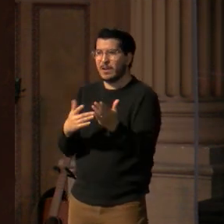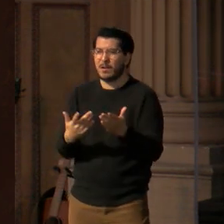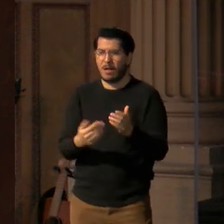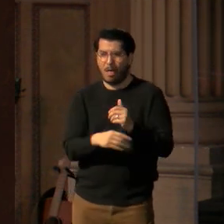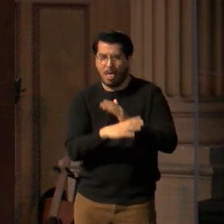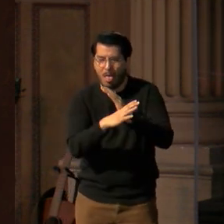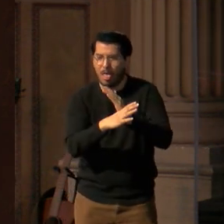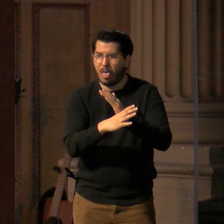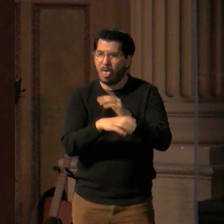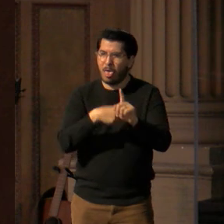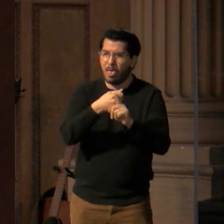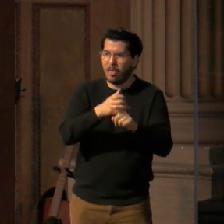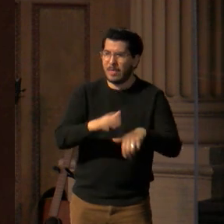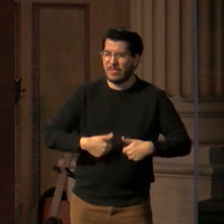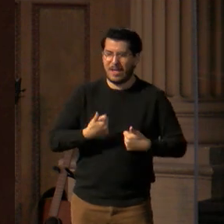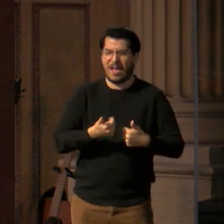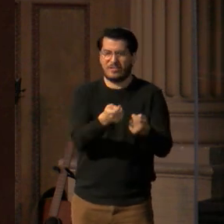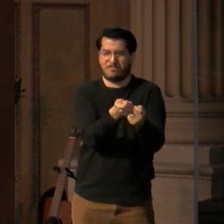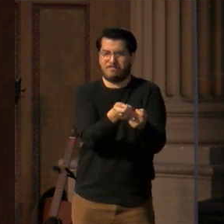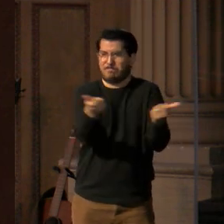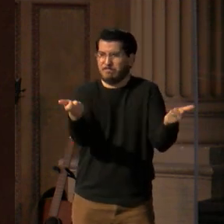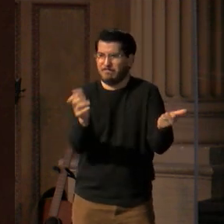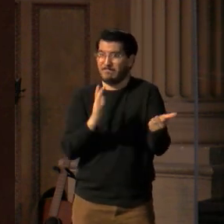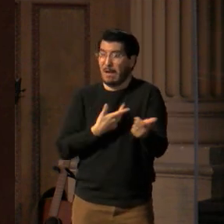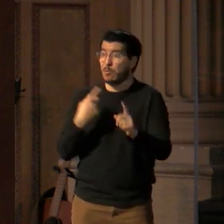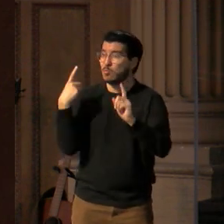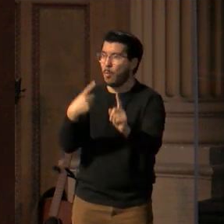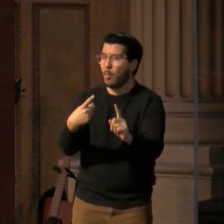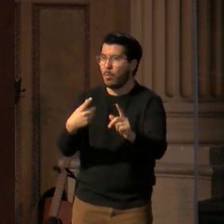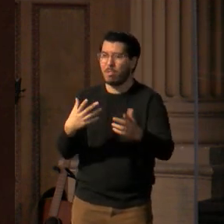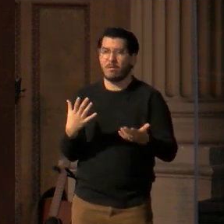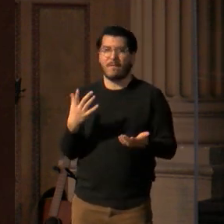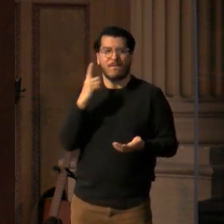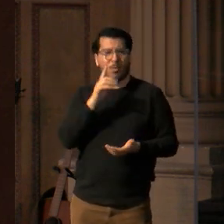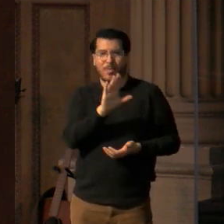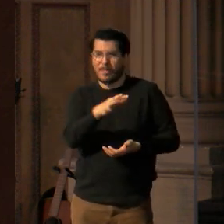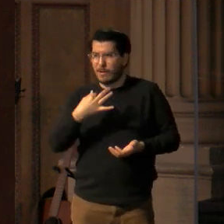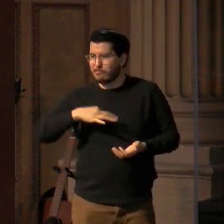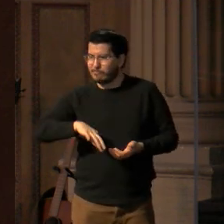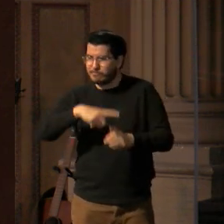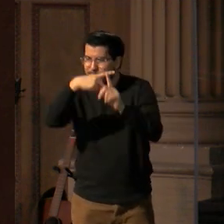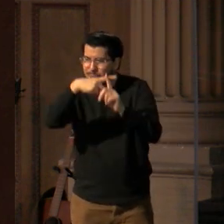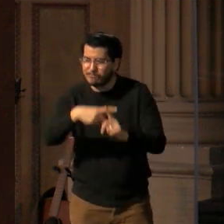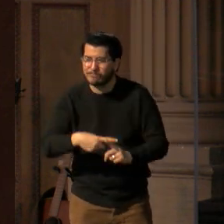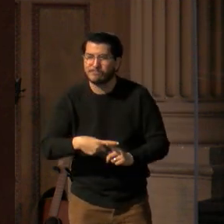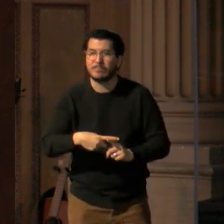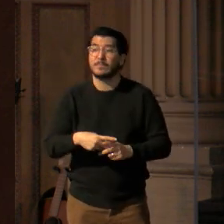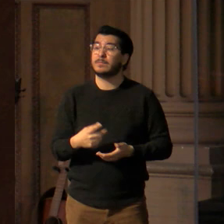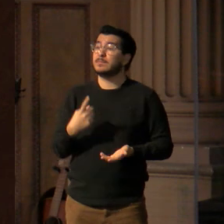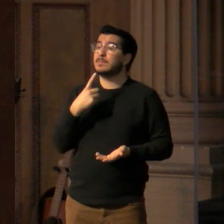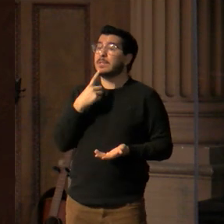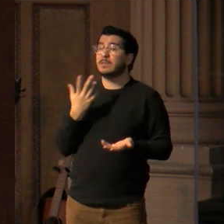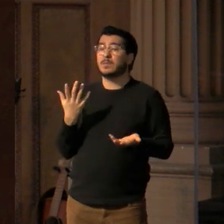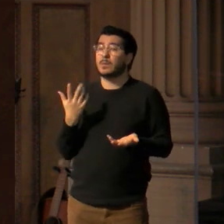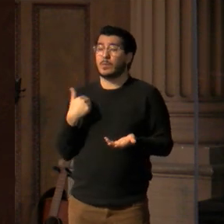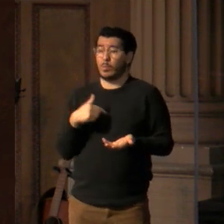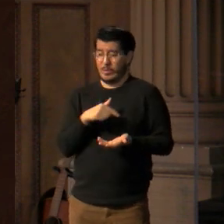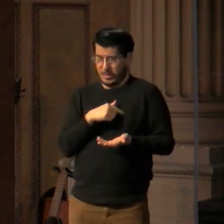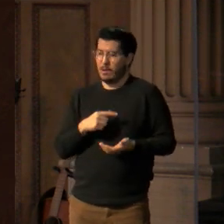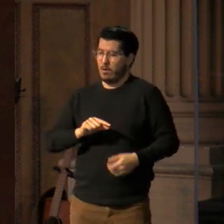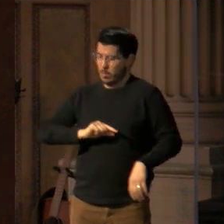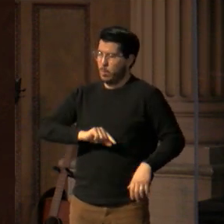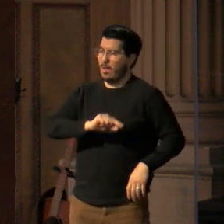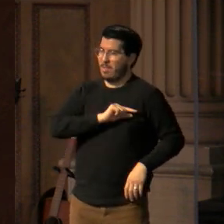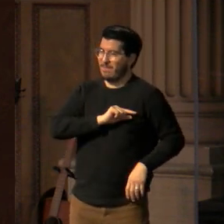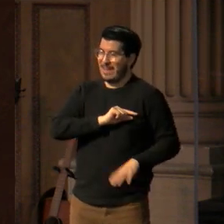their lives out of their lives. Those should be our desires. It should be all for their good. And he says that we're qualified to go and do that